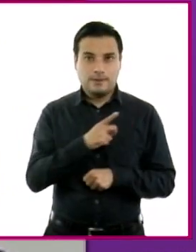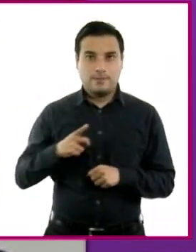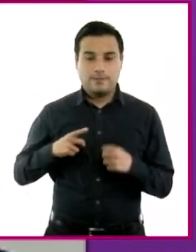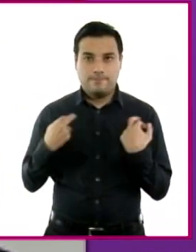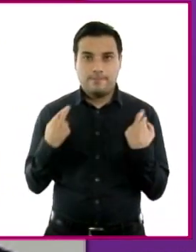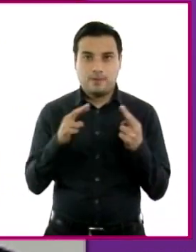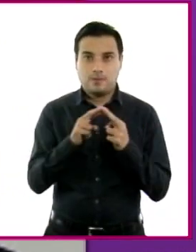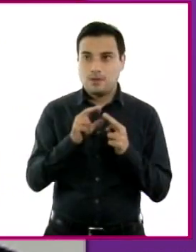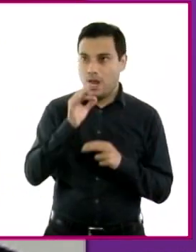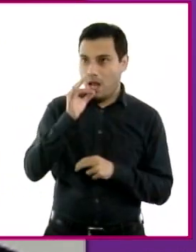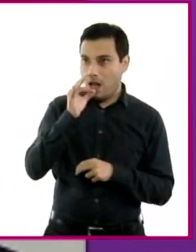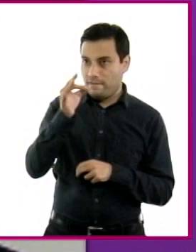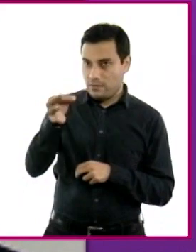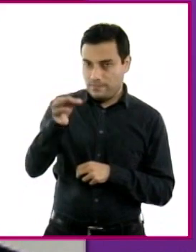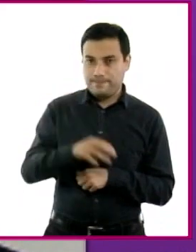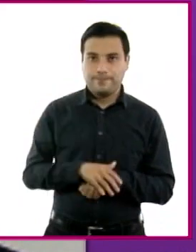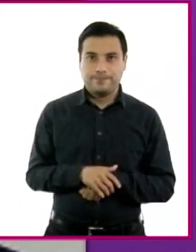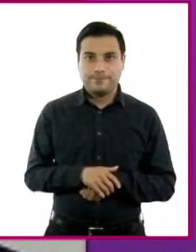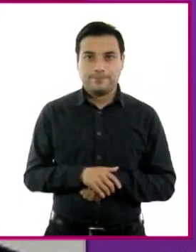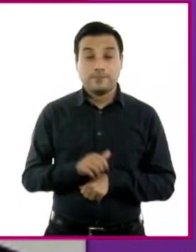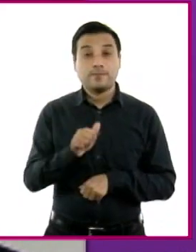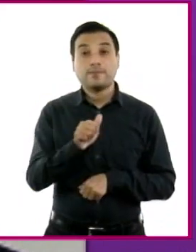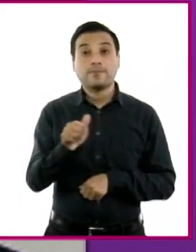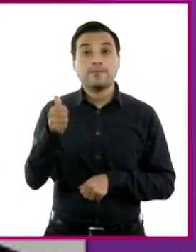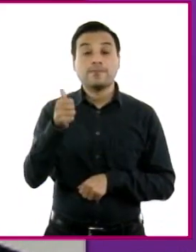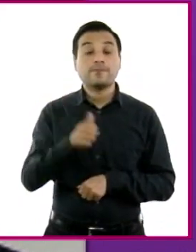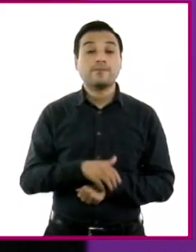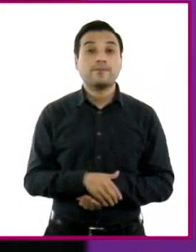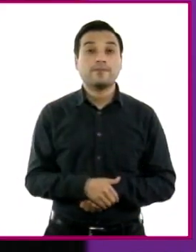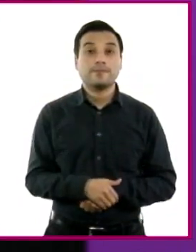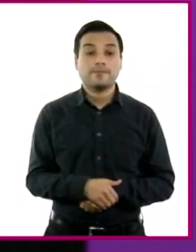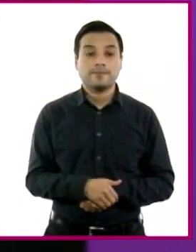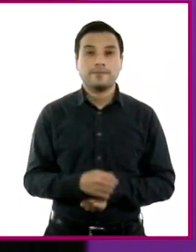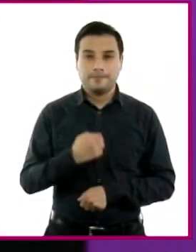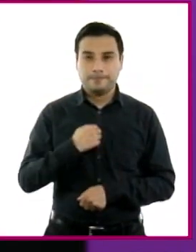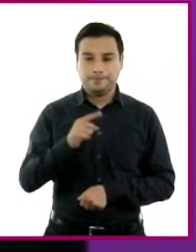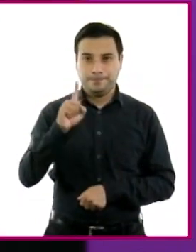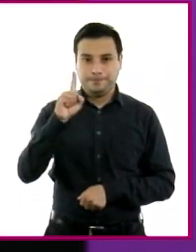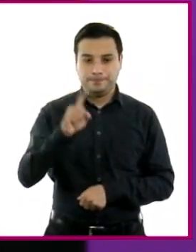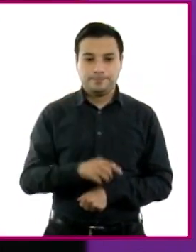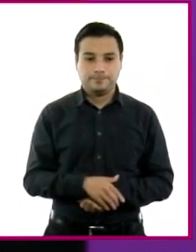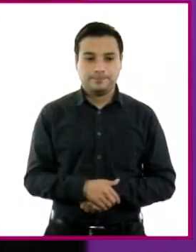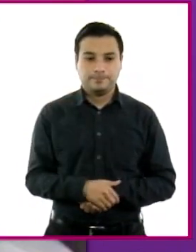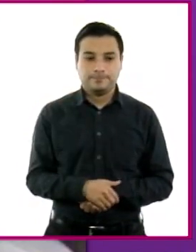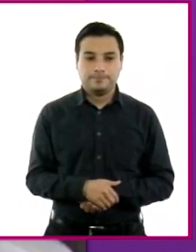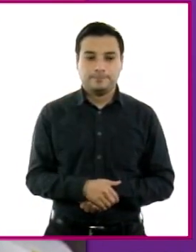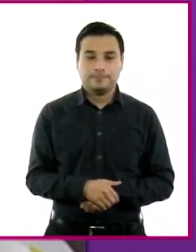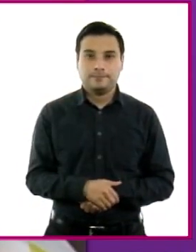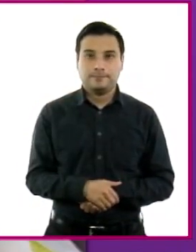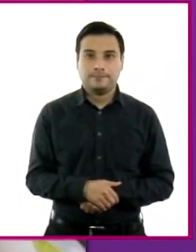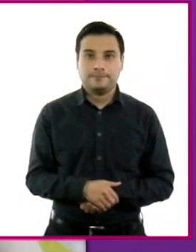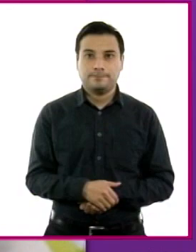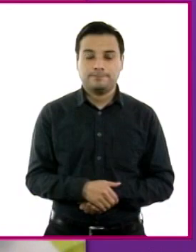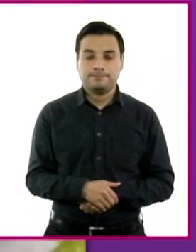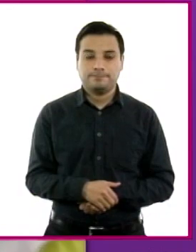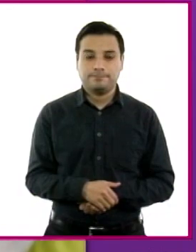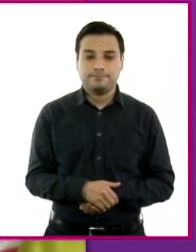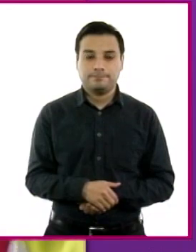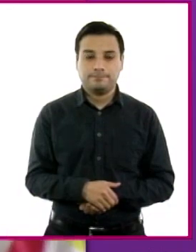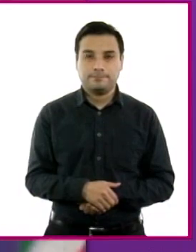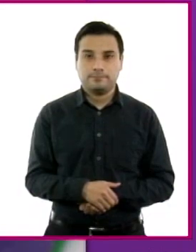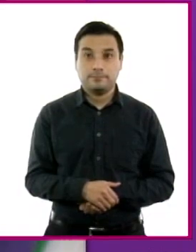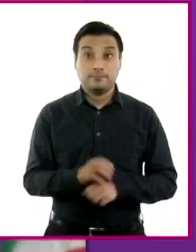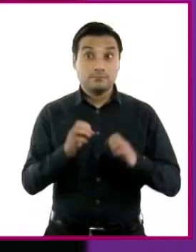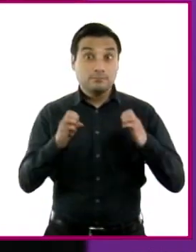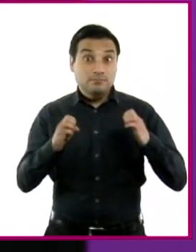Toot. Next rule. I have it here. It's, we mustn't run,